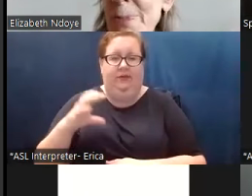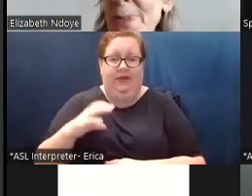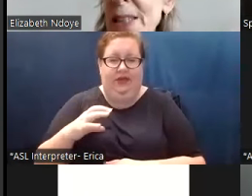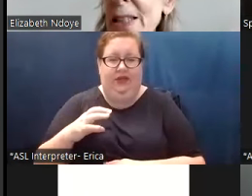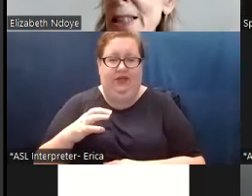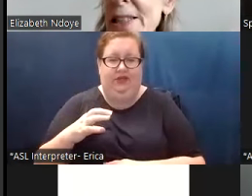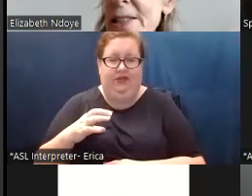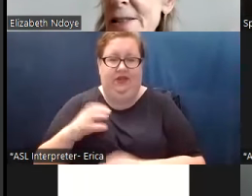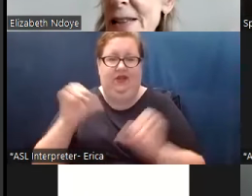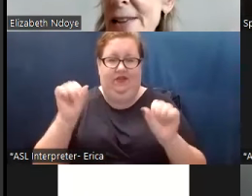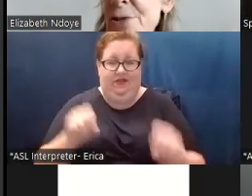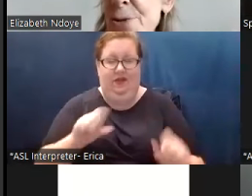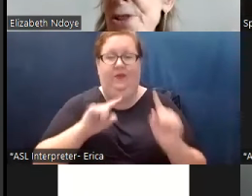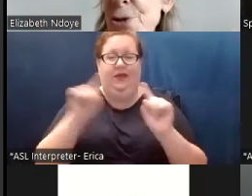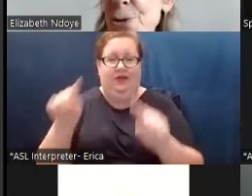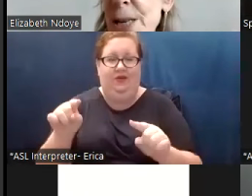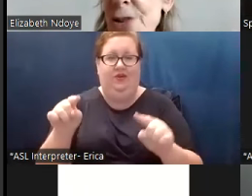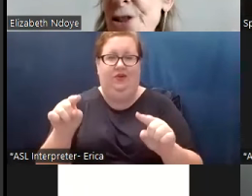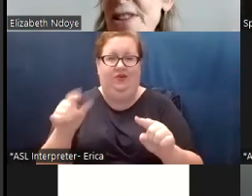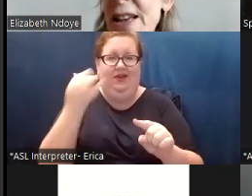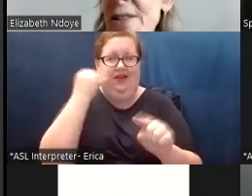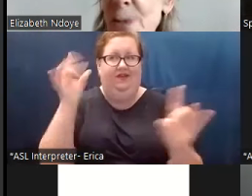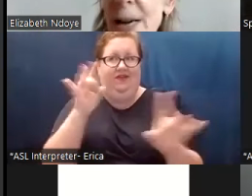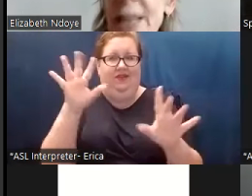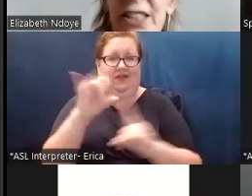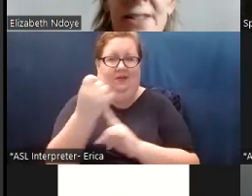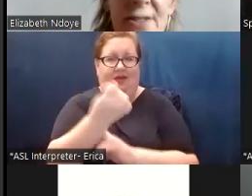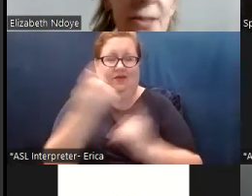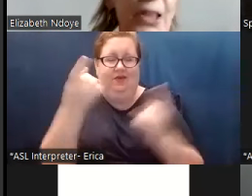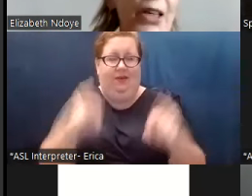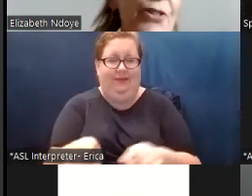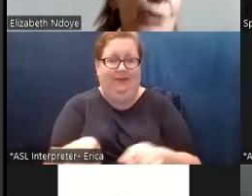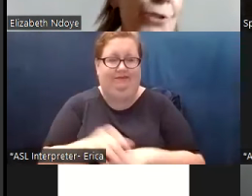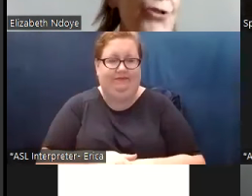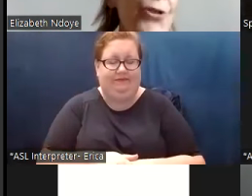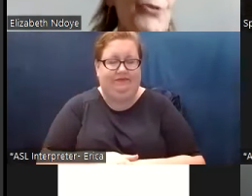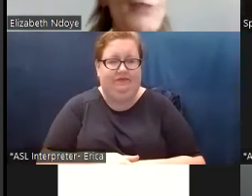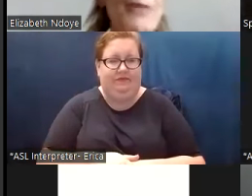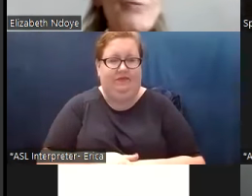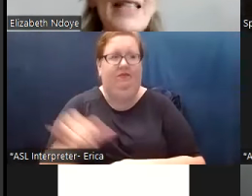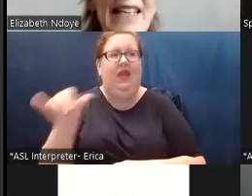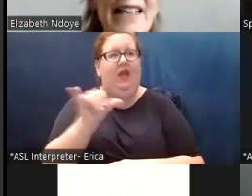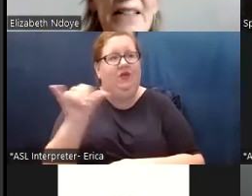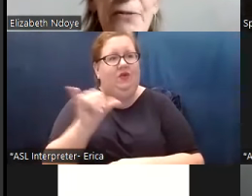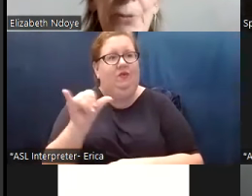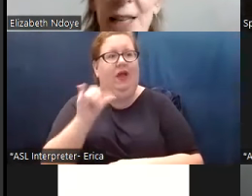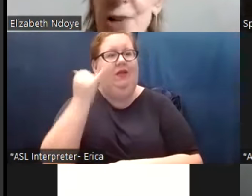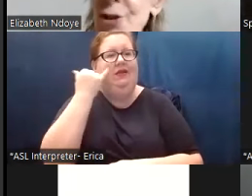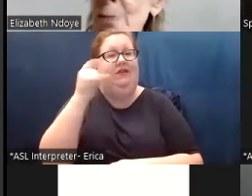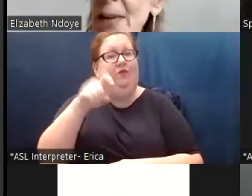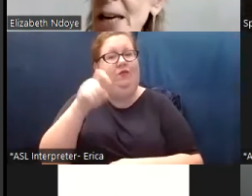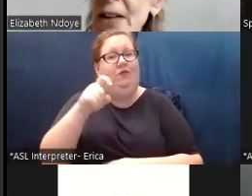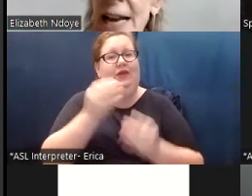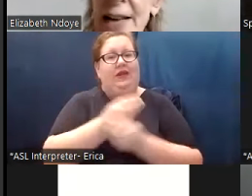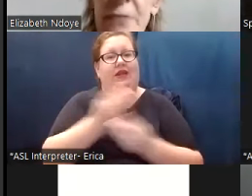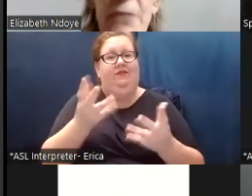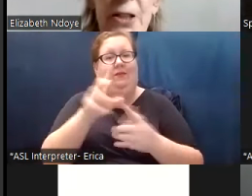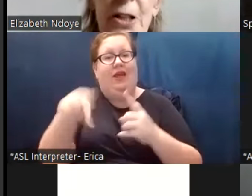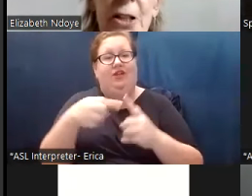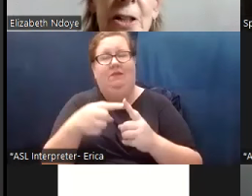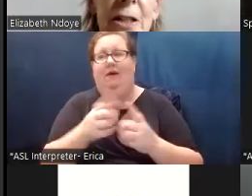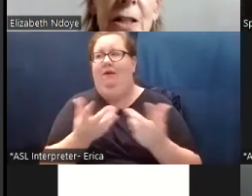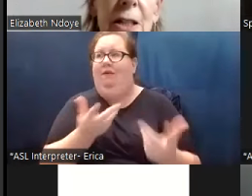to in disaster situations, as well as turn to when we needed information about how